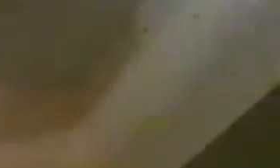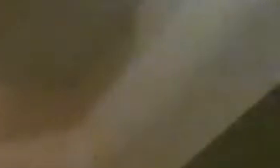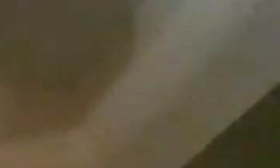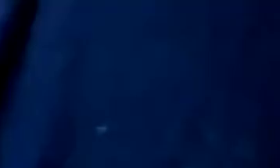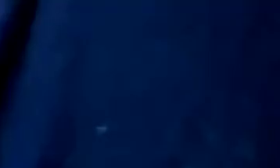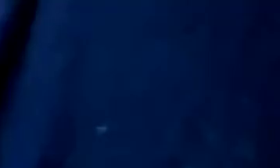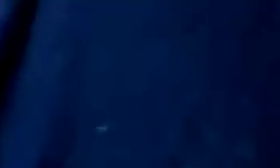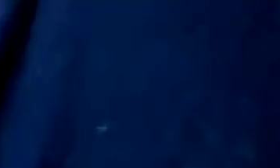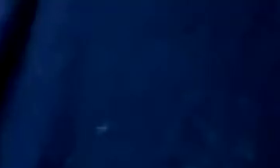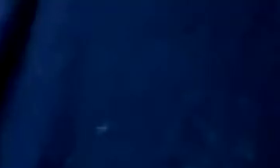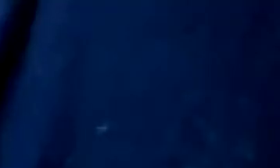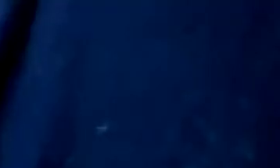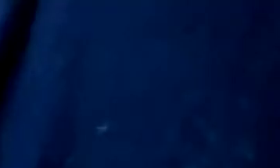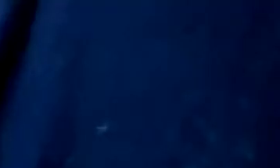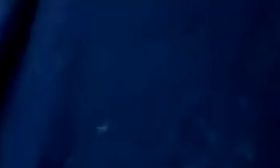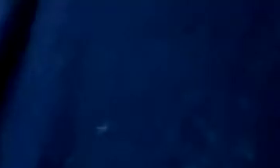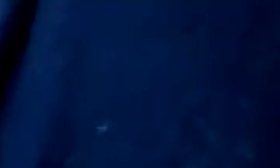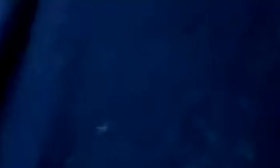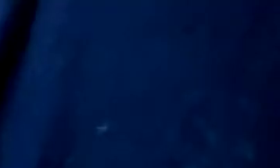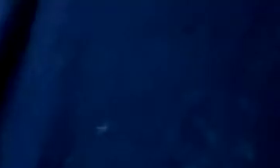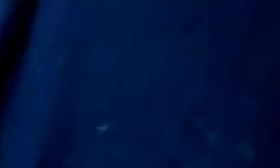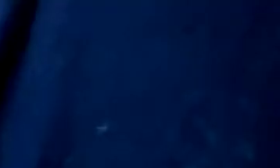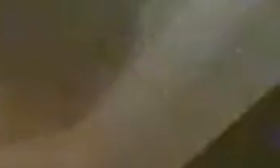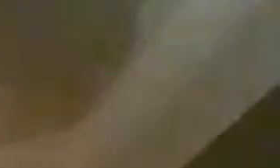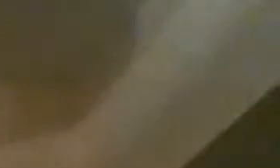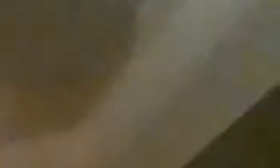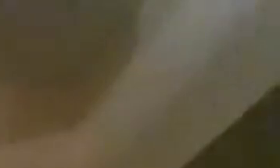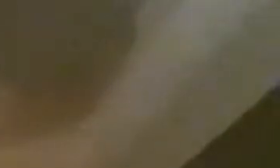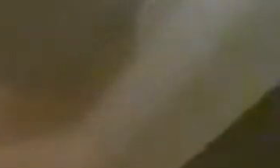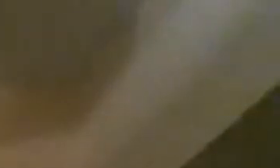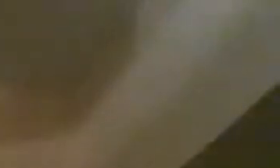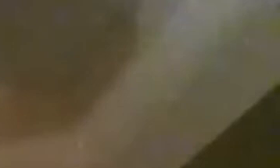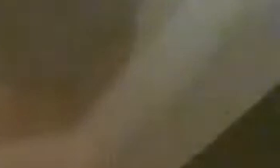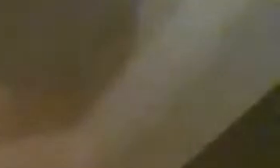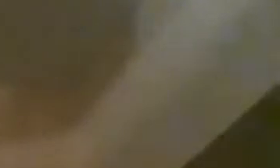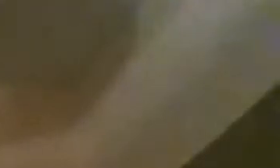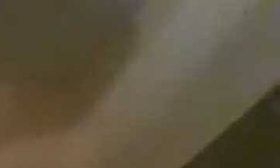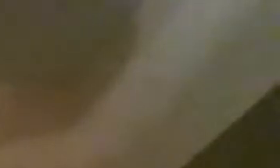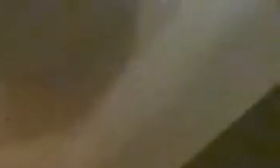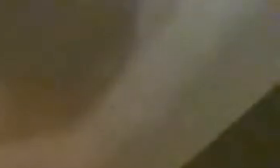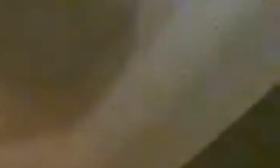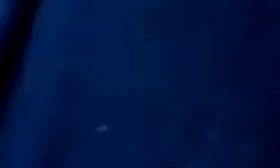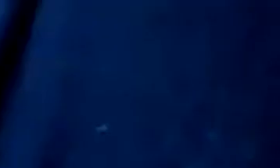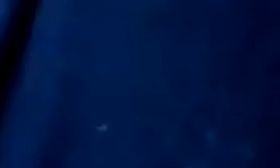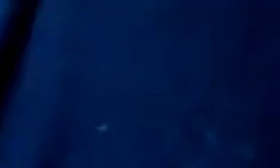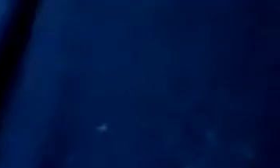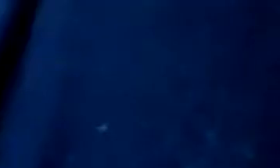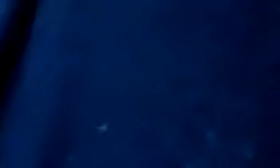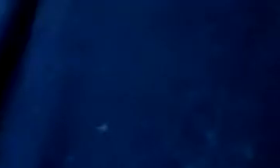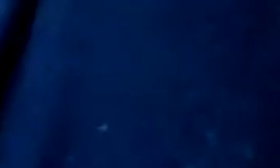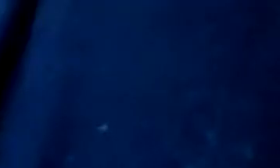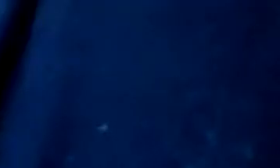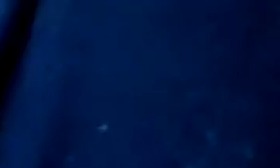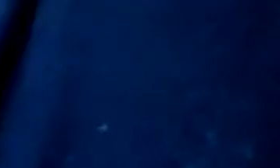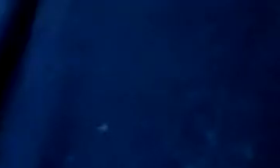can you click on that? Does it say gallery view? Or can you? Yes, it does. It says gallery view. Awesome. If you can click on gallery view, that